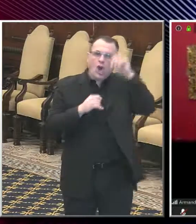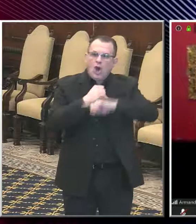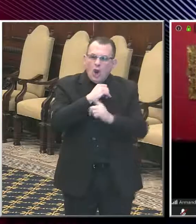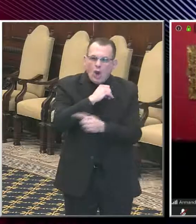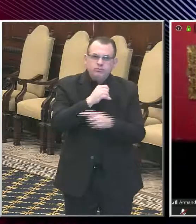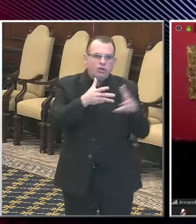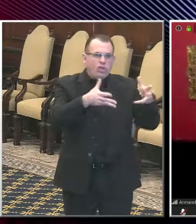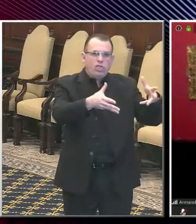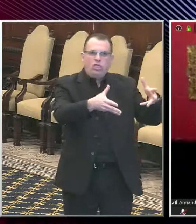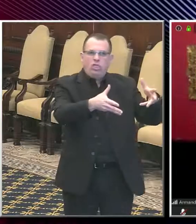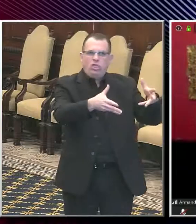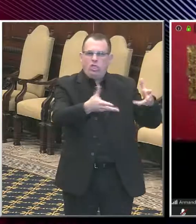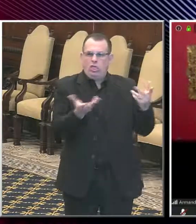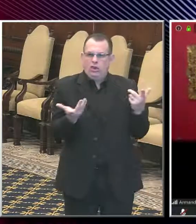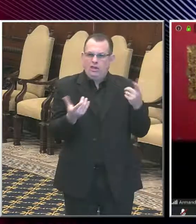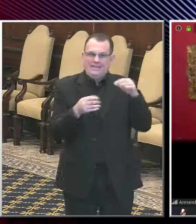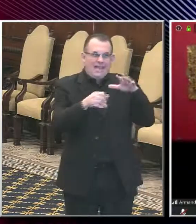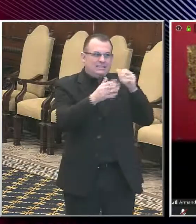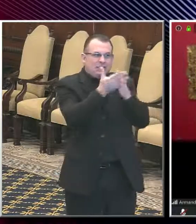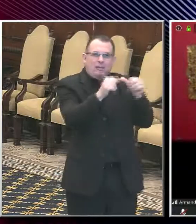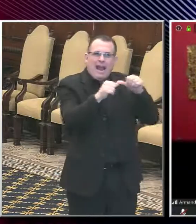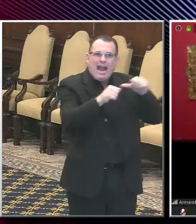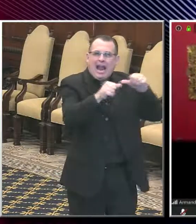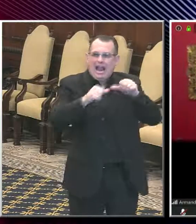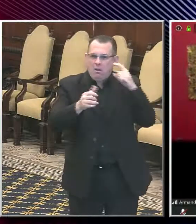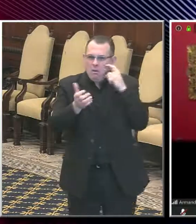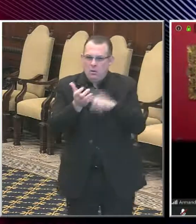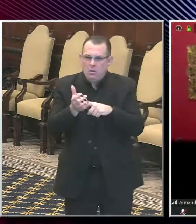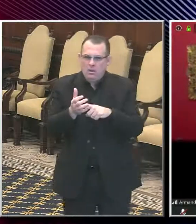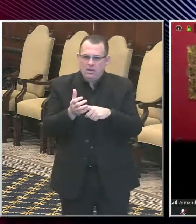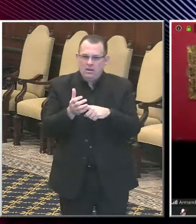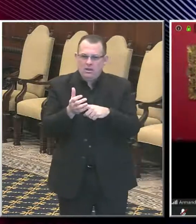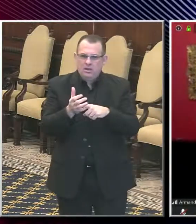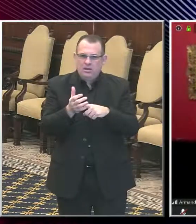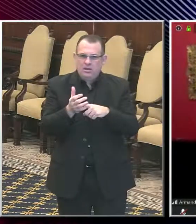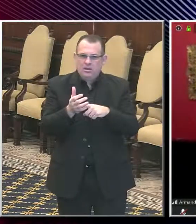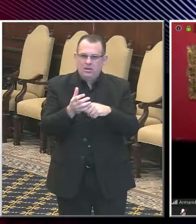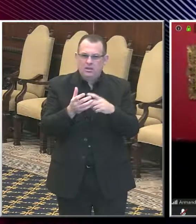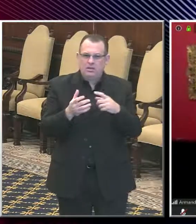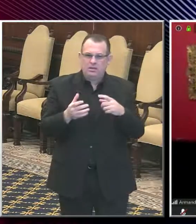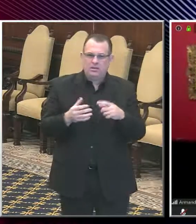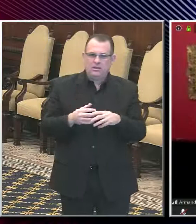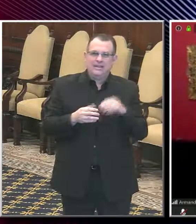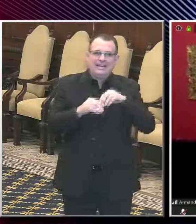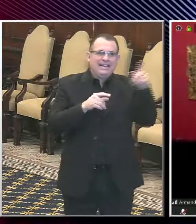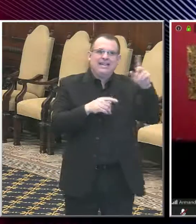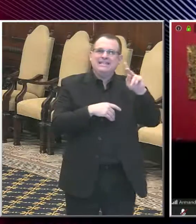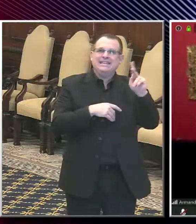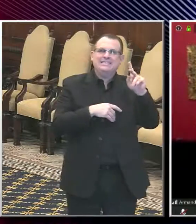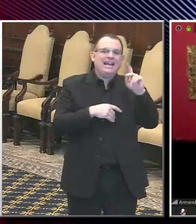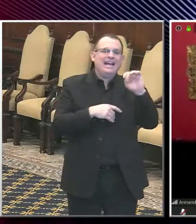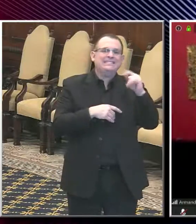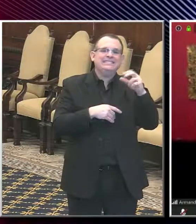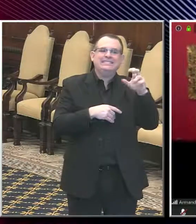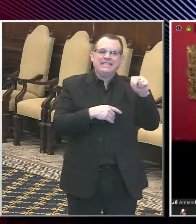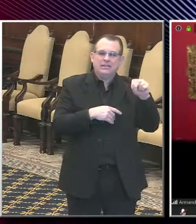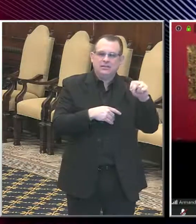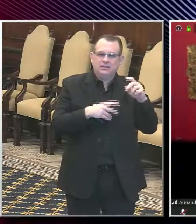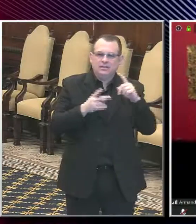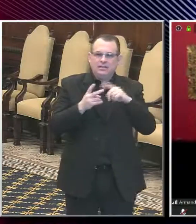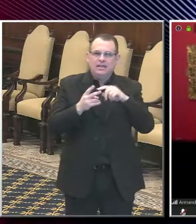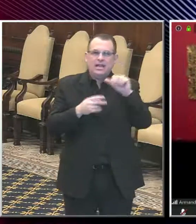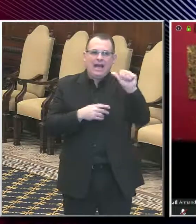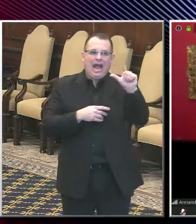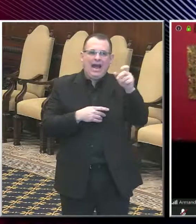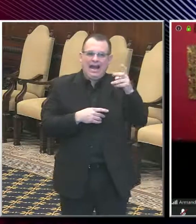specifically in Allegheny and Kensington Avenues, something which we had seen before the pandemic. And we wonder if there's